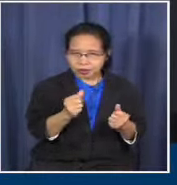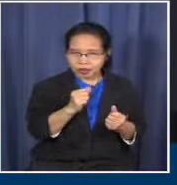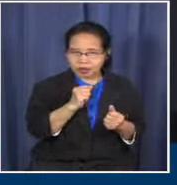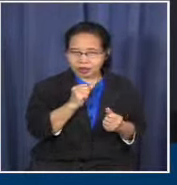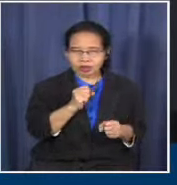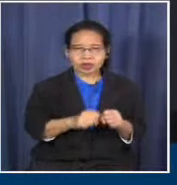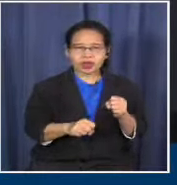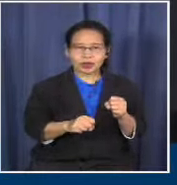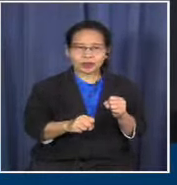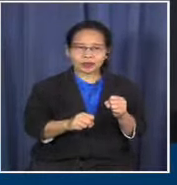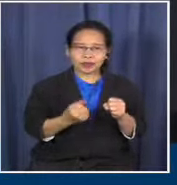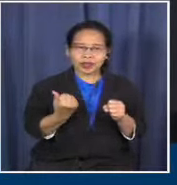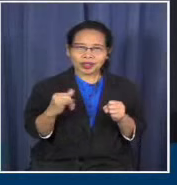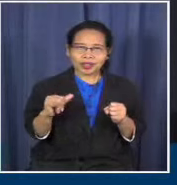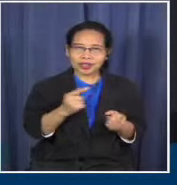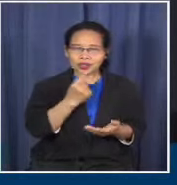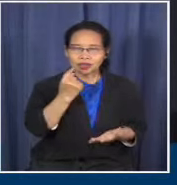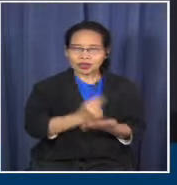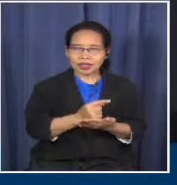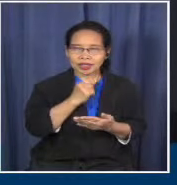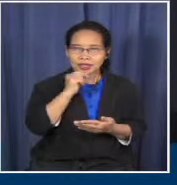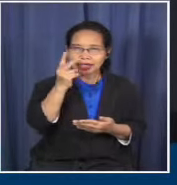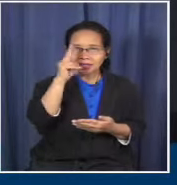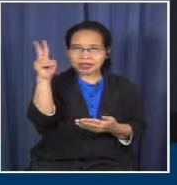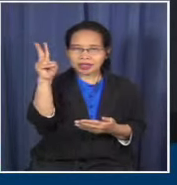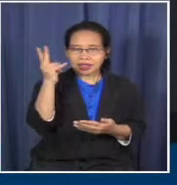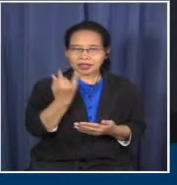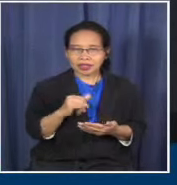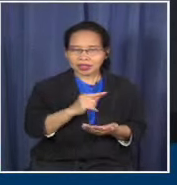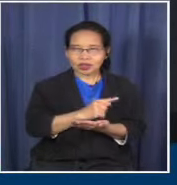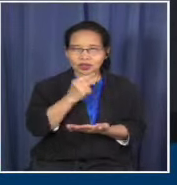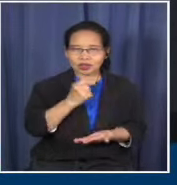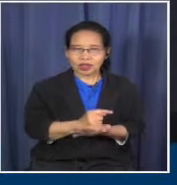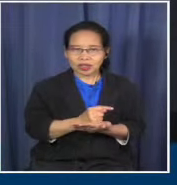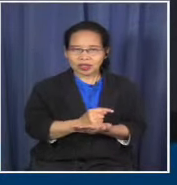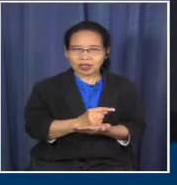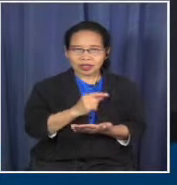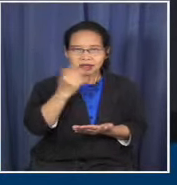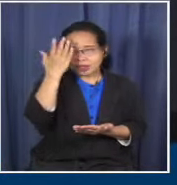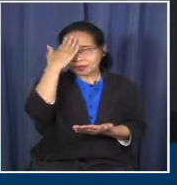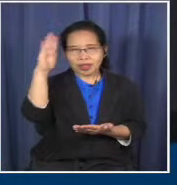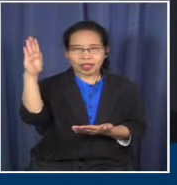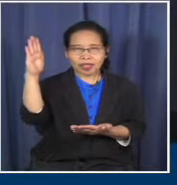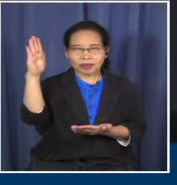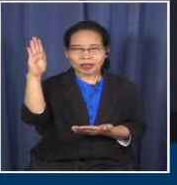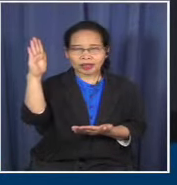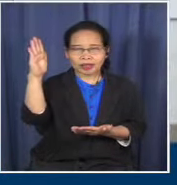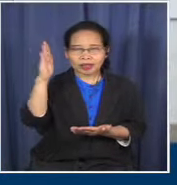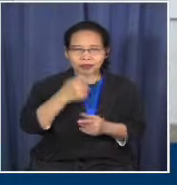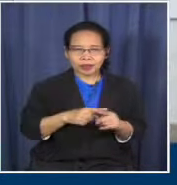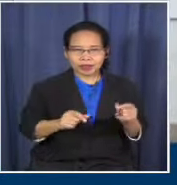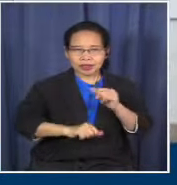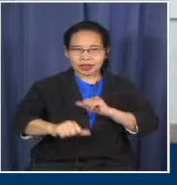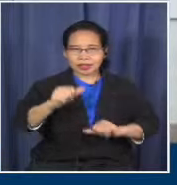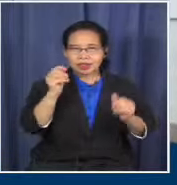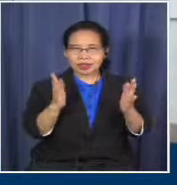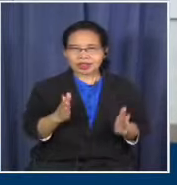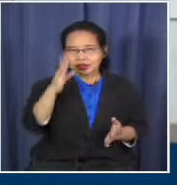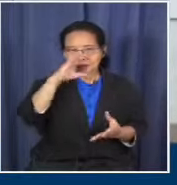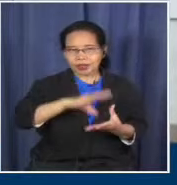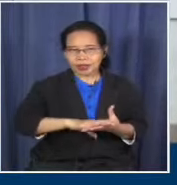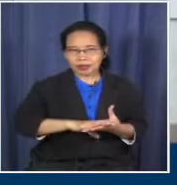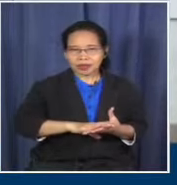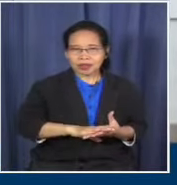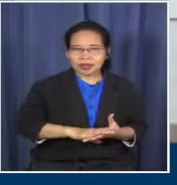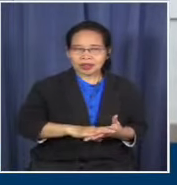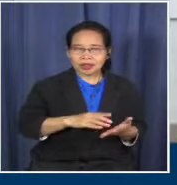So they are totally unseen. They are totally unperceivable. But scientists believe that in